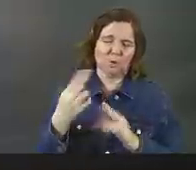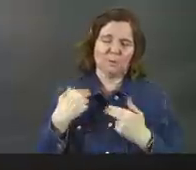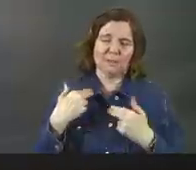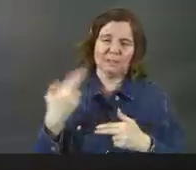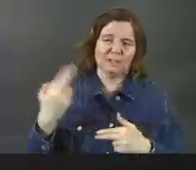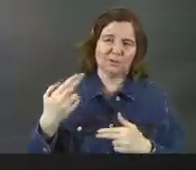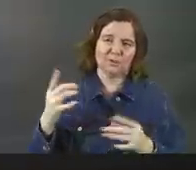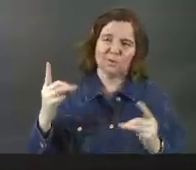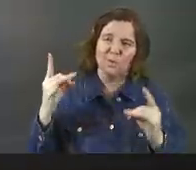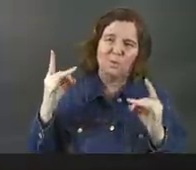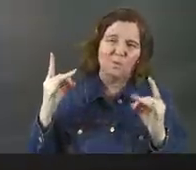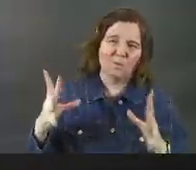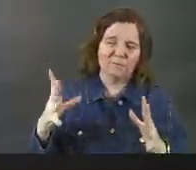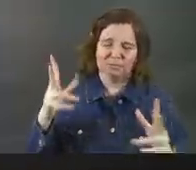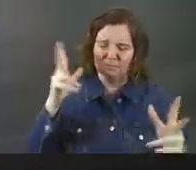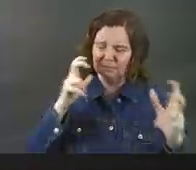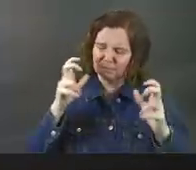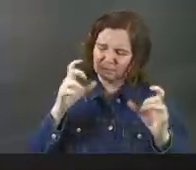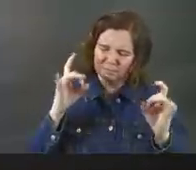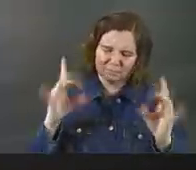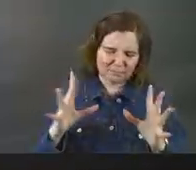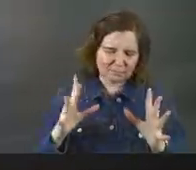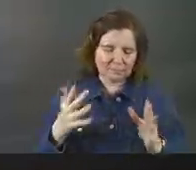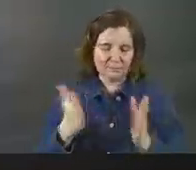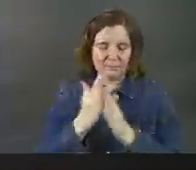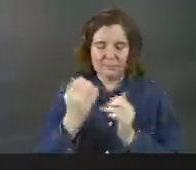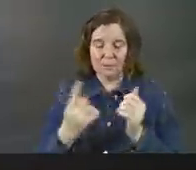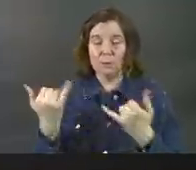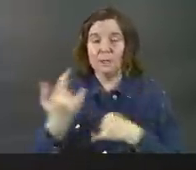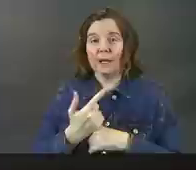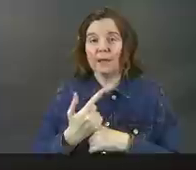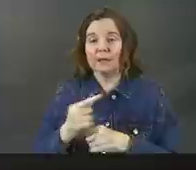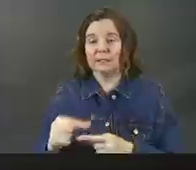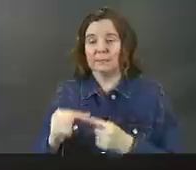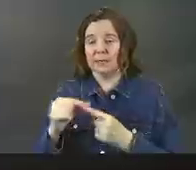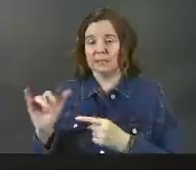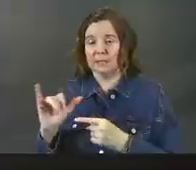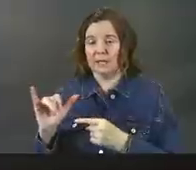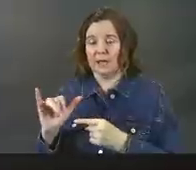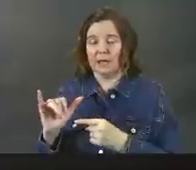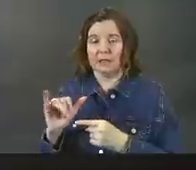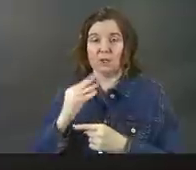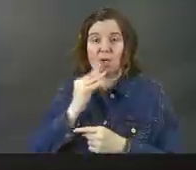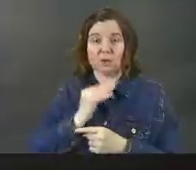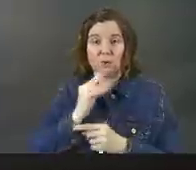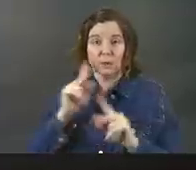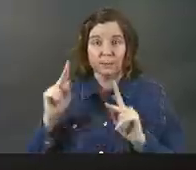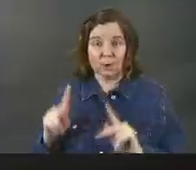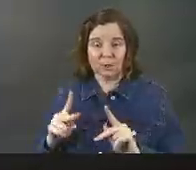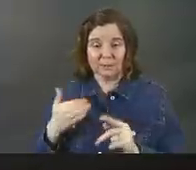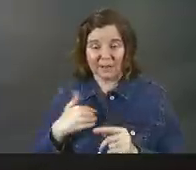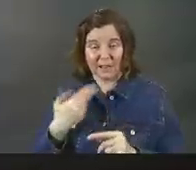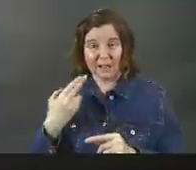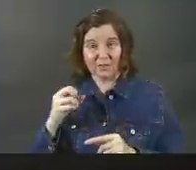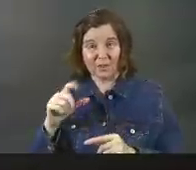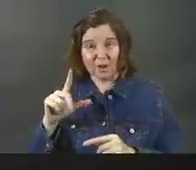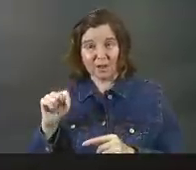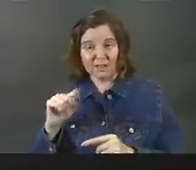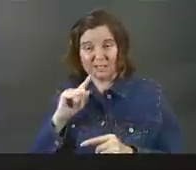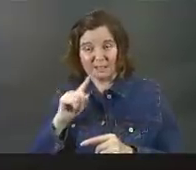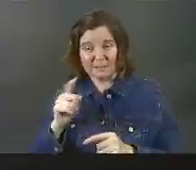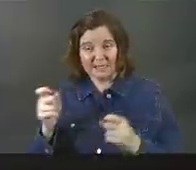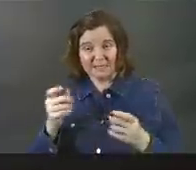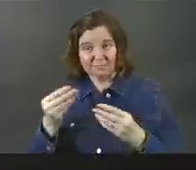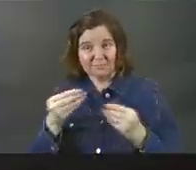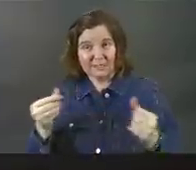It's awful. It's terrible. Ask anybody today, but ask any especially like devout Jewish person, has the Holocaust been